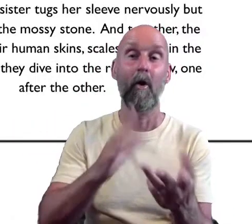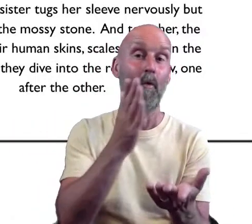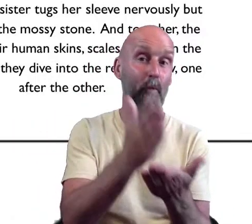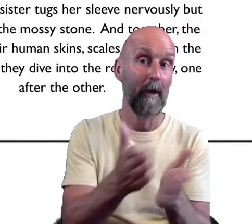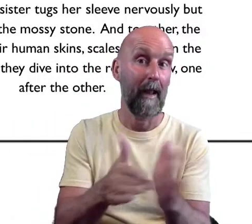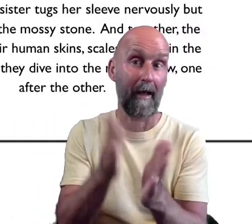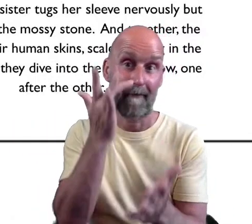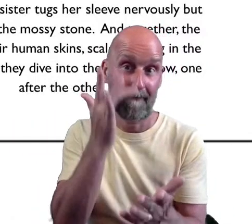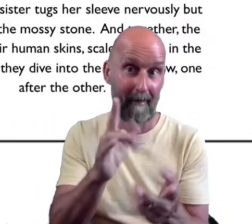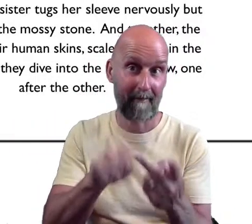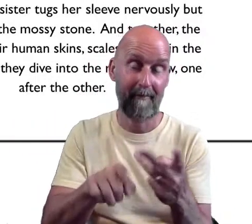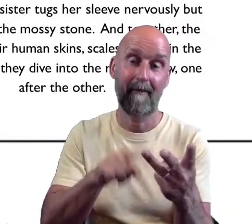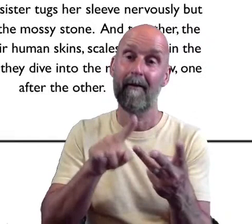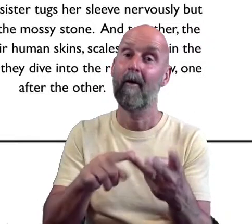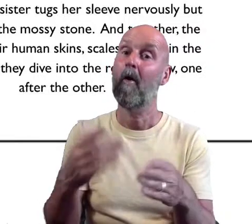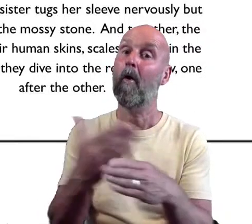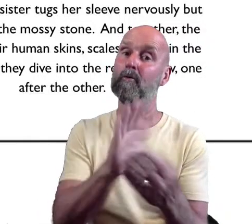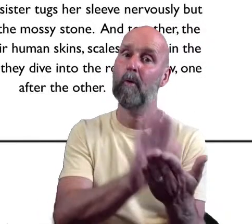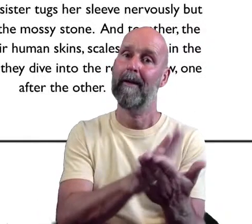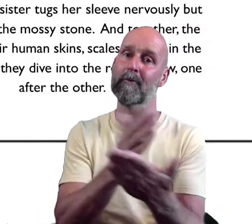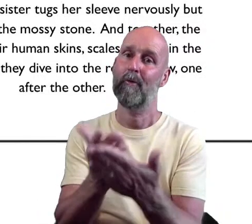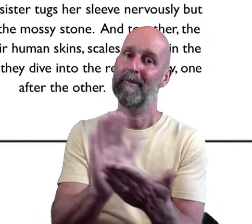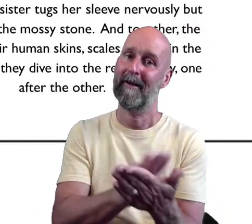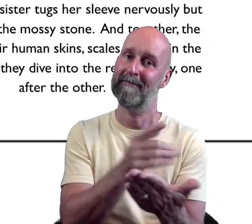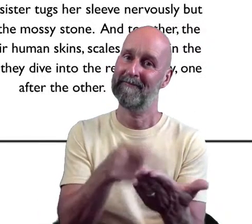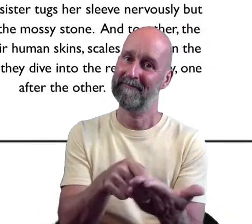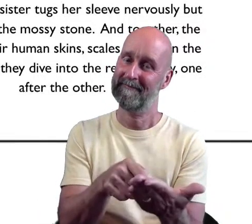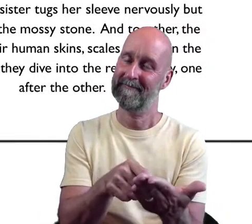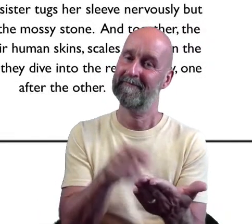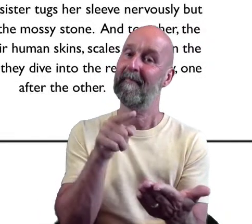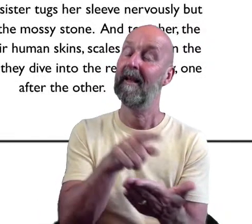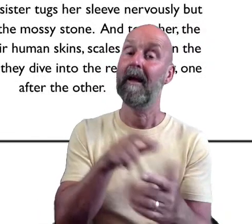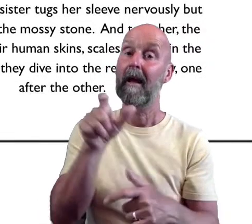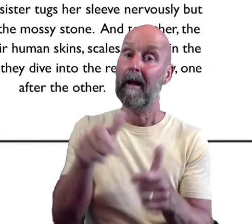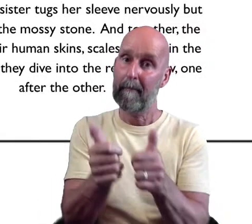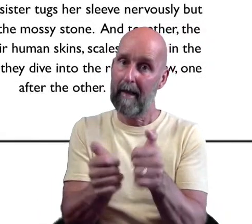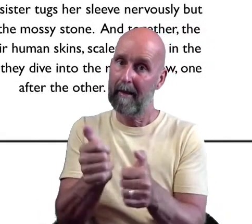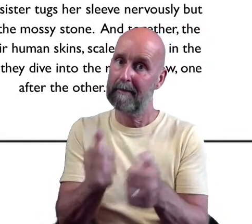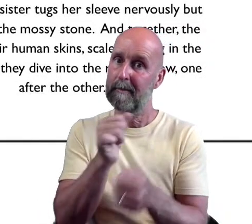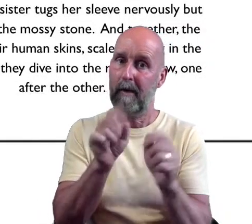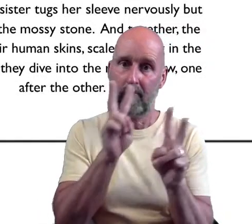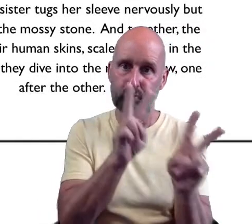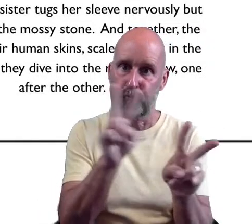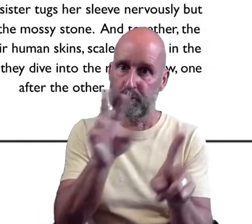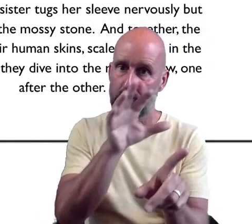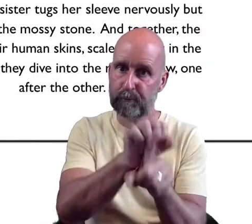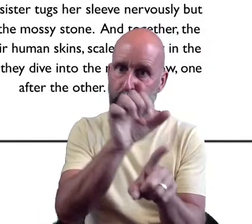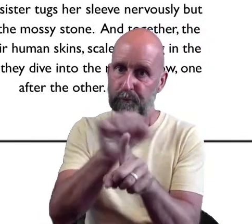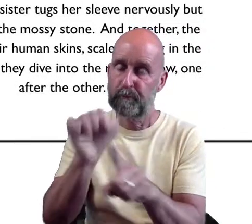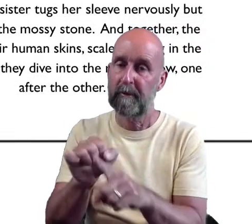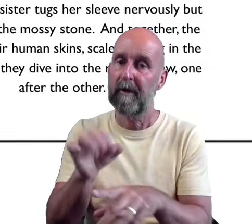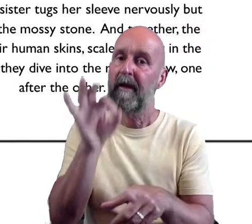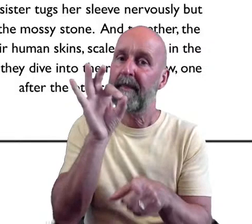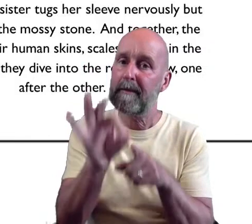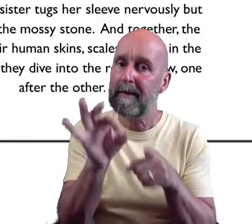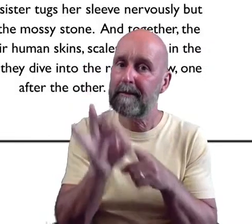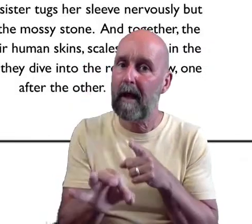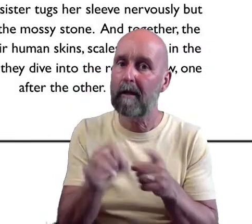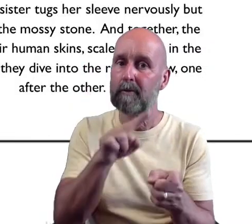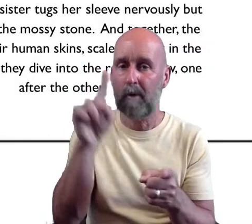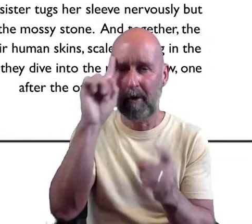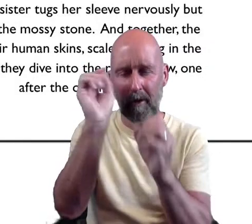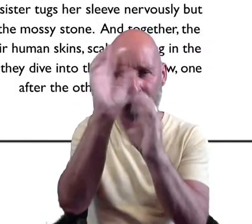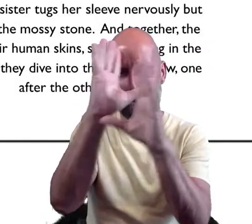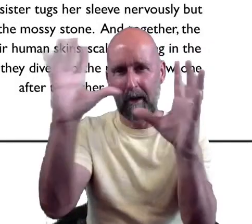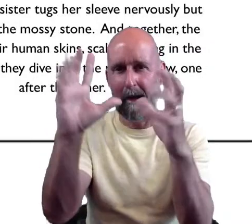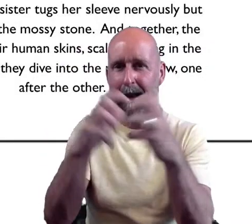and practices of interpretation. And it encourages players to be attentive to these details as they play, to construct an idea of how they fit into